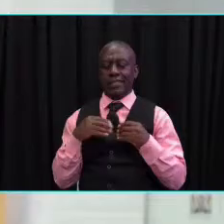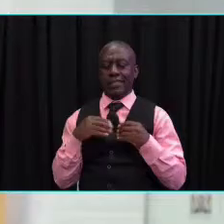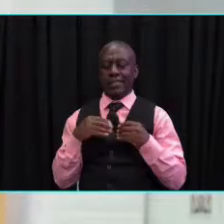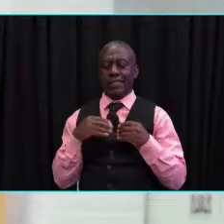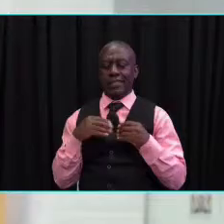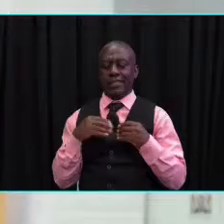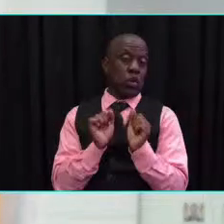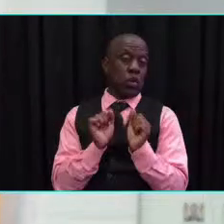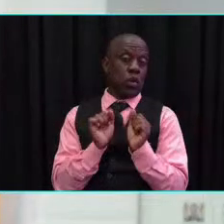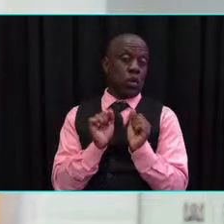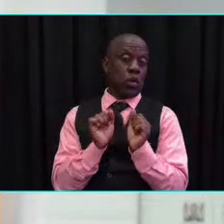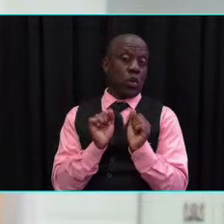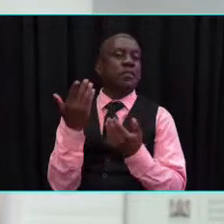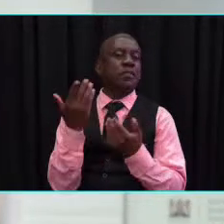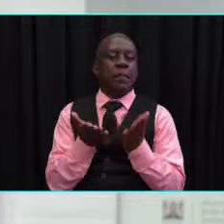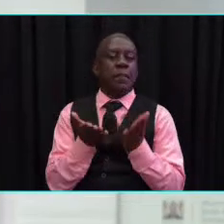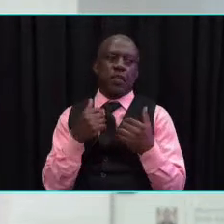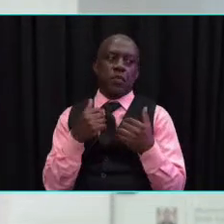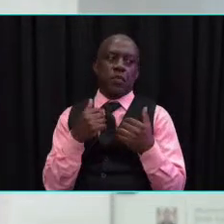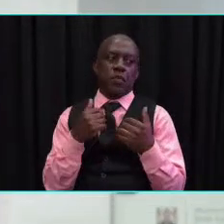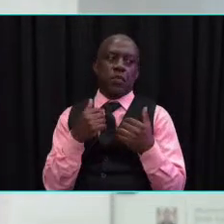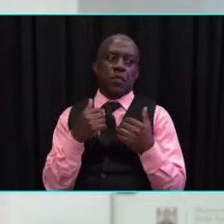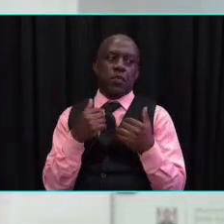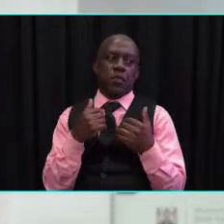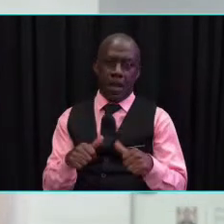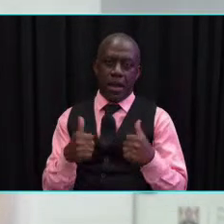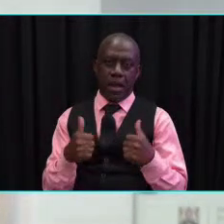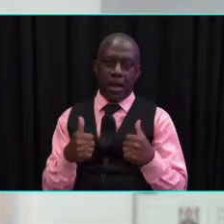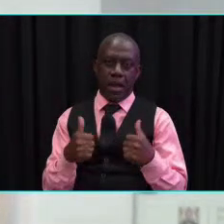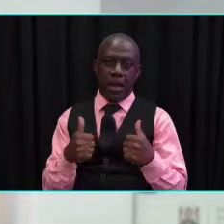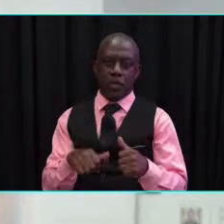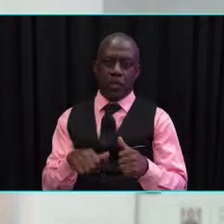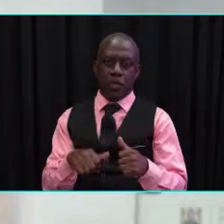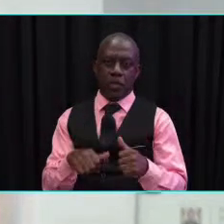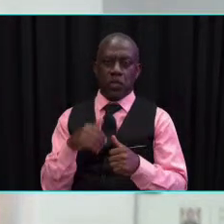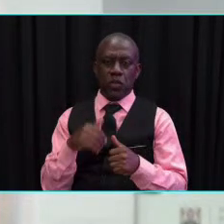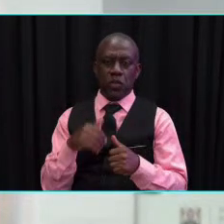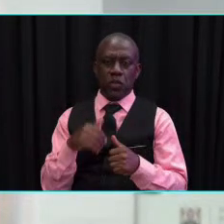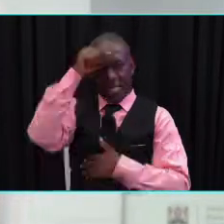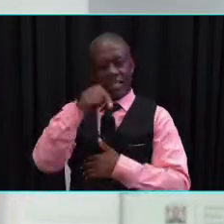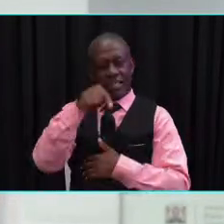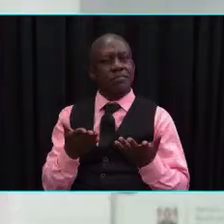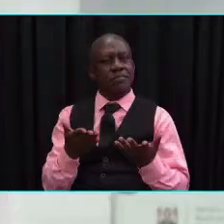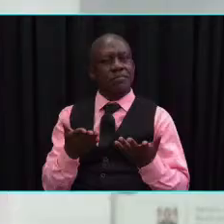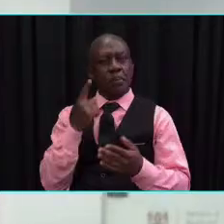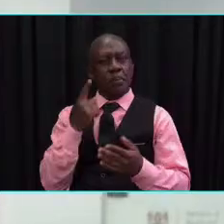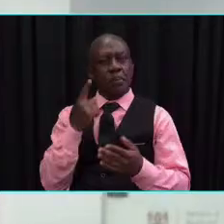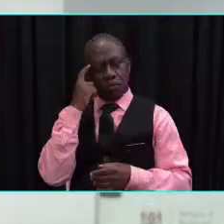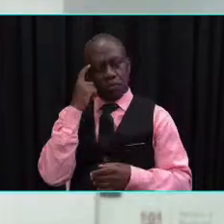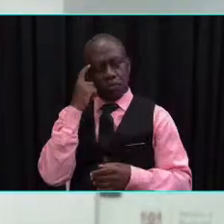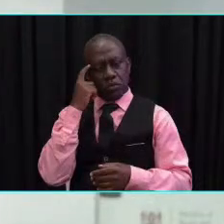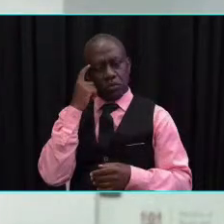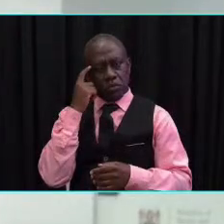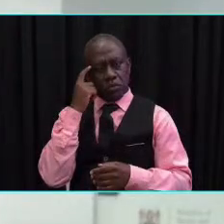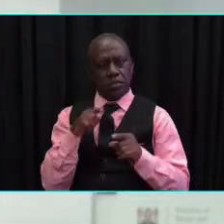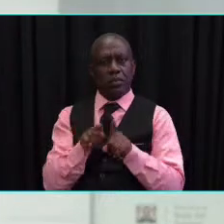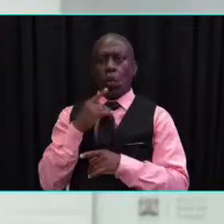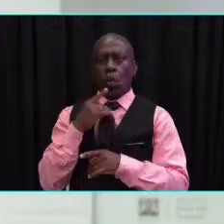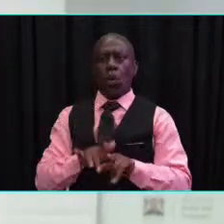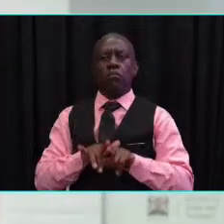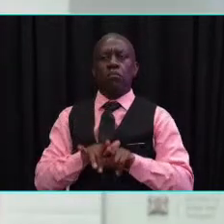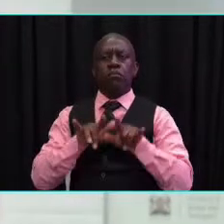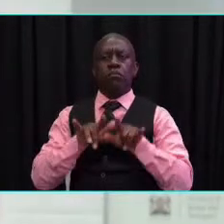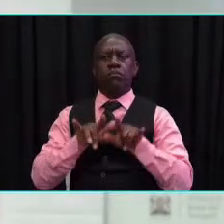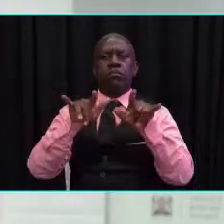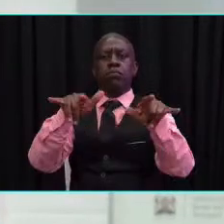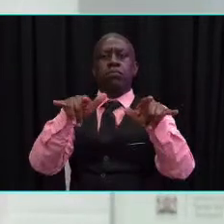have happened, have had the framework of knowing which degrees, and we have, unfortunately, also people have gone abroad and